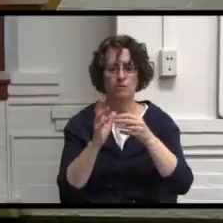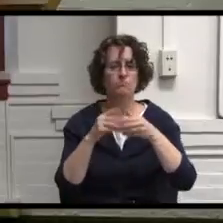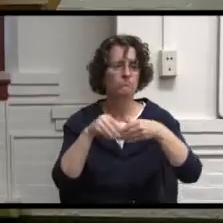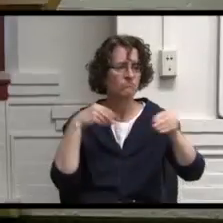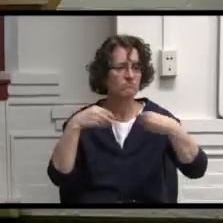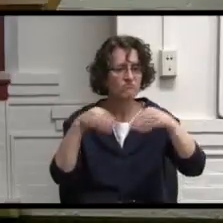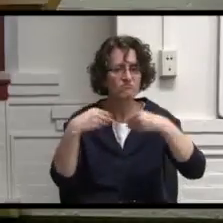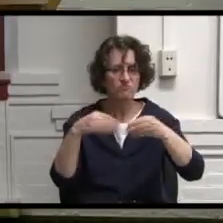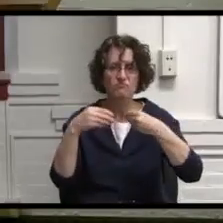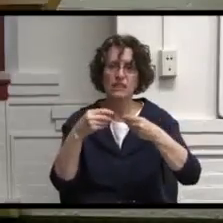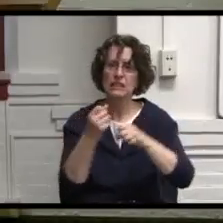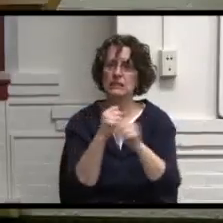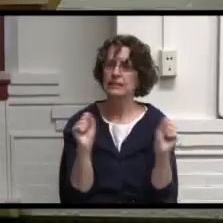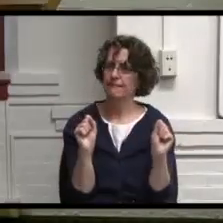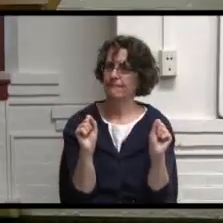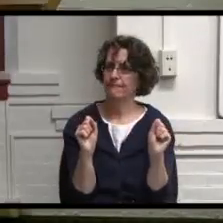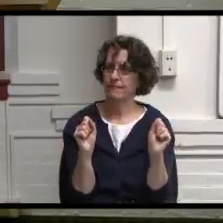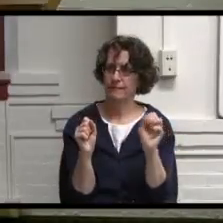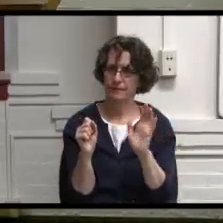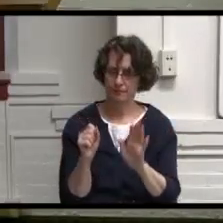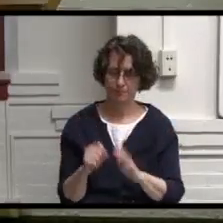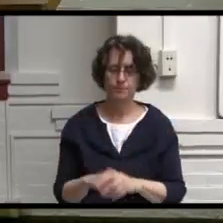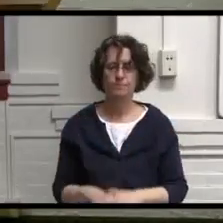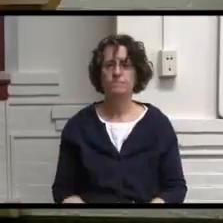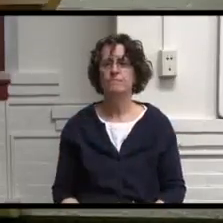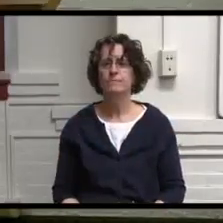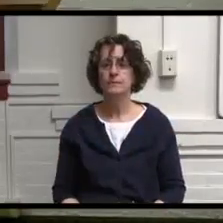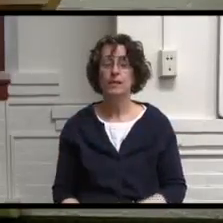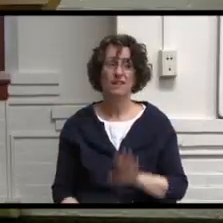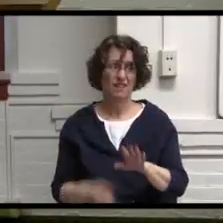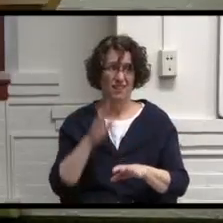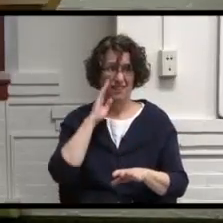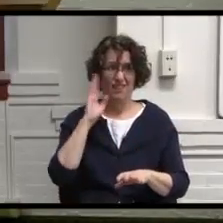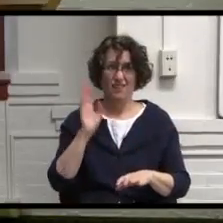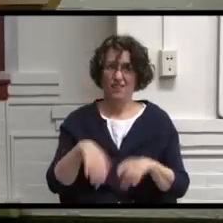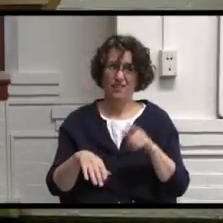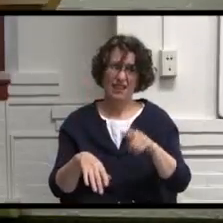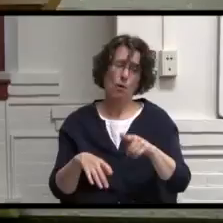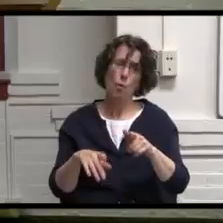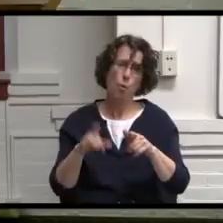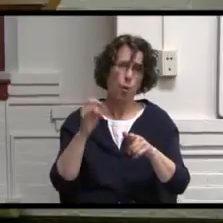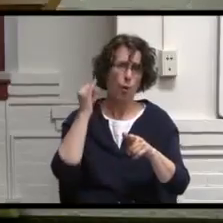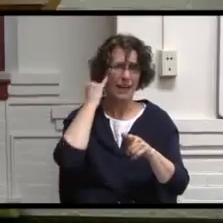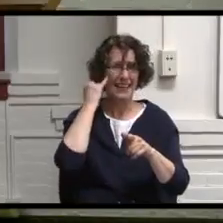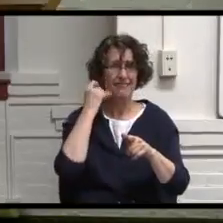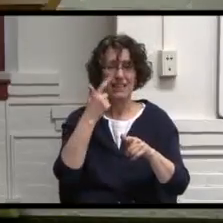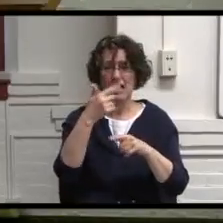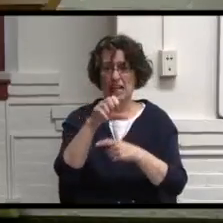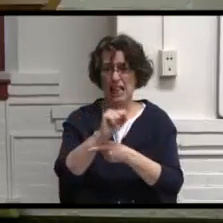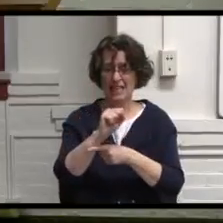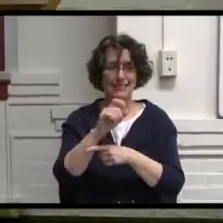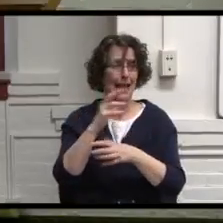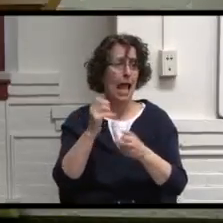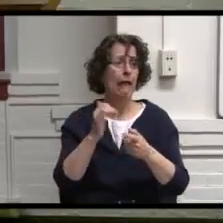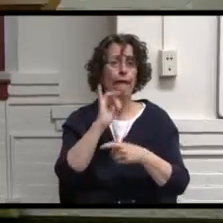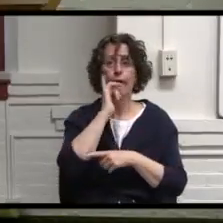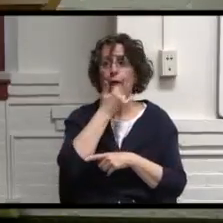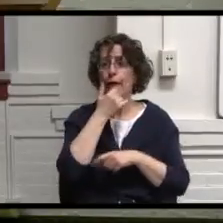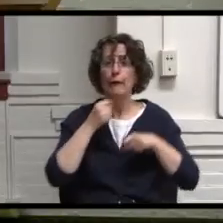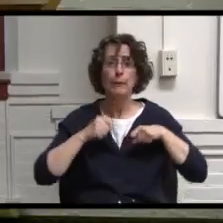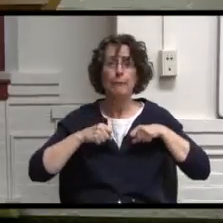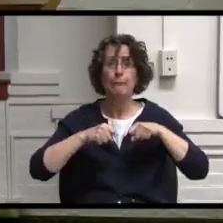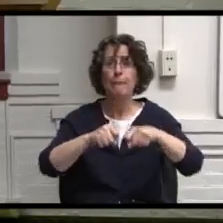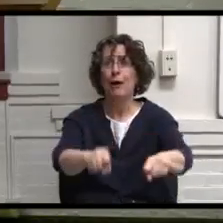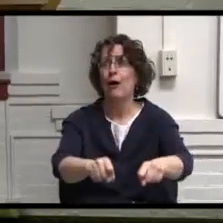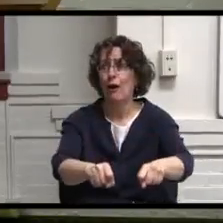measure. It's always easy for a lawnmower to get just a little too close, and if you have a glass urn or a fixture